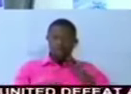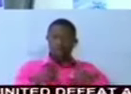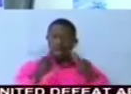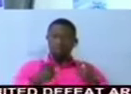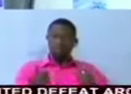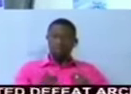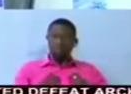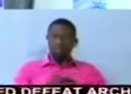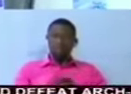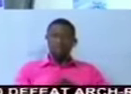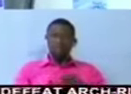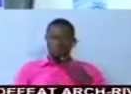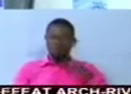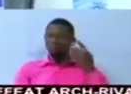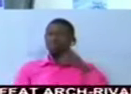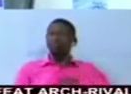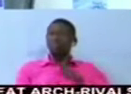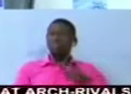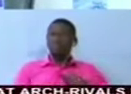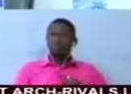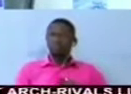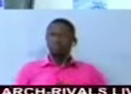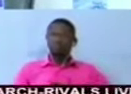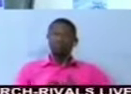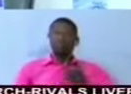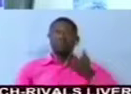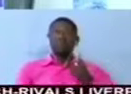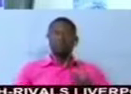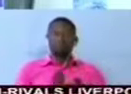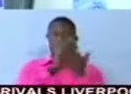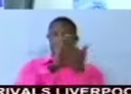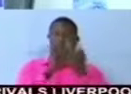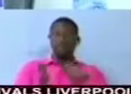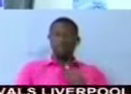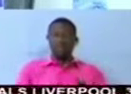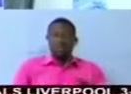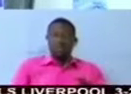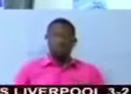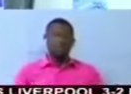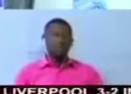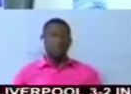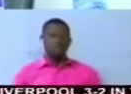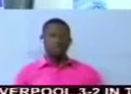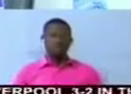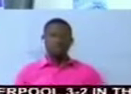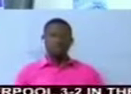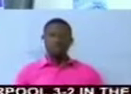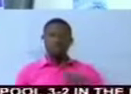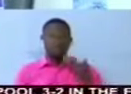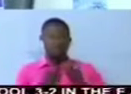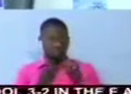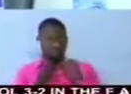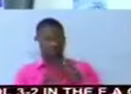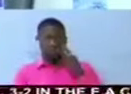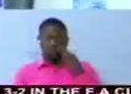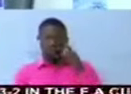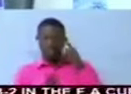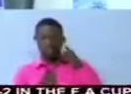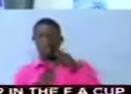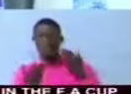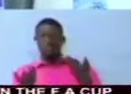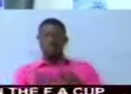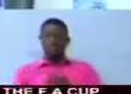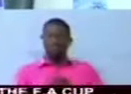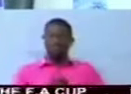ñuma commencé ñemeñ. Some of them they start daring me. So duñ ma ko wax daay rek waay suma livé ñu ko nambatal ni